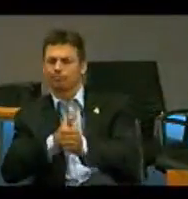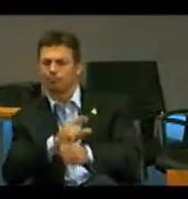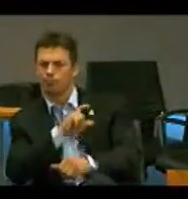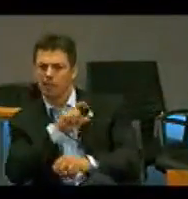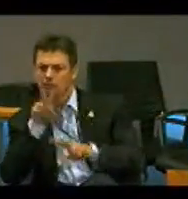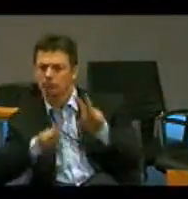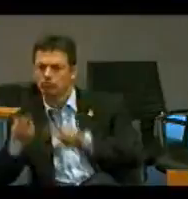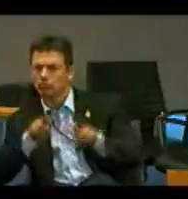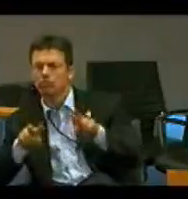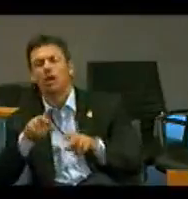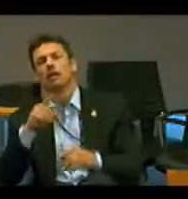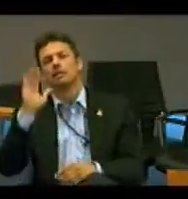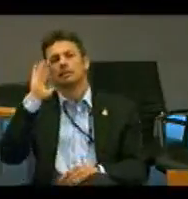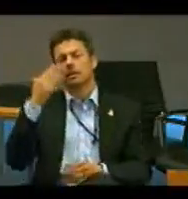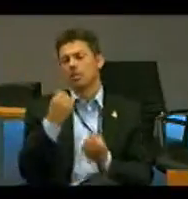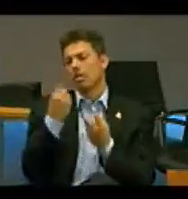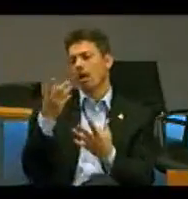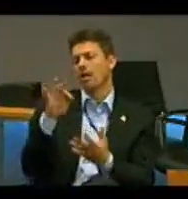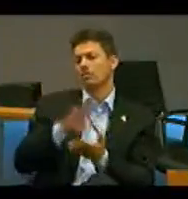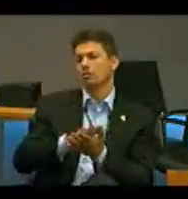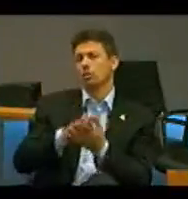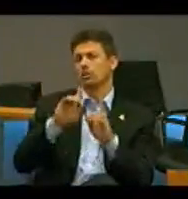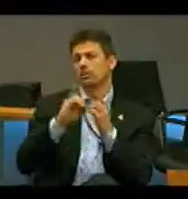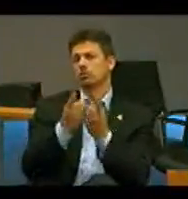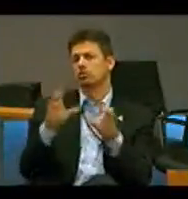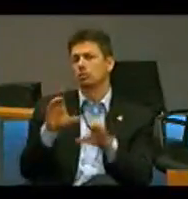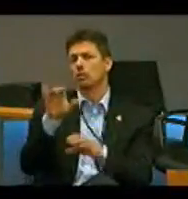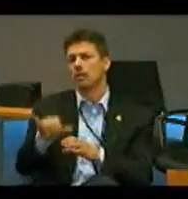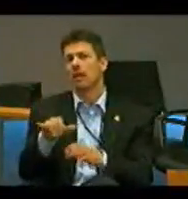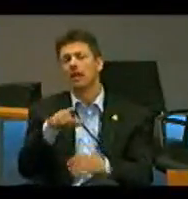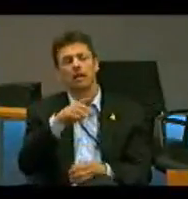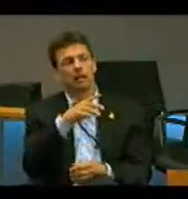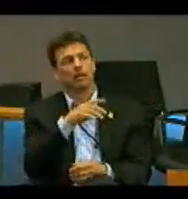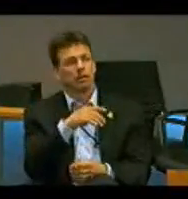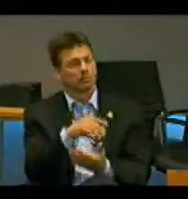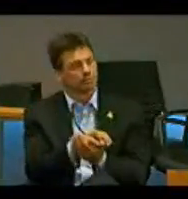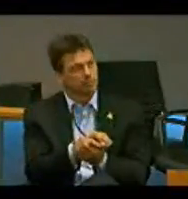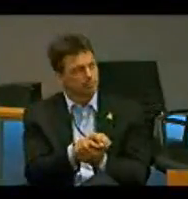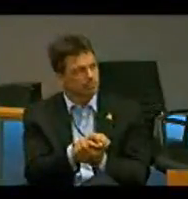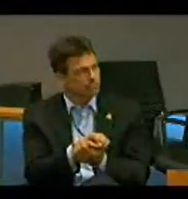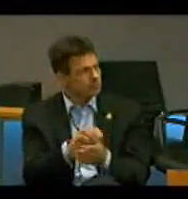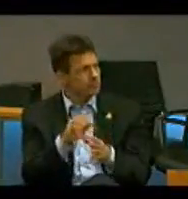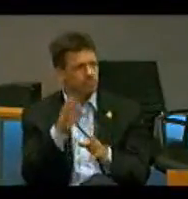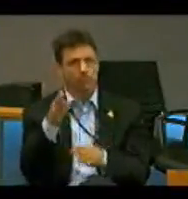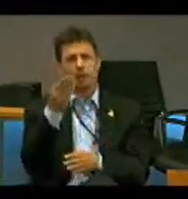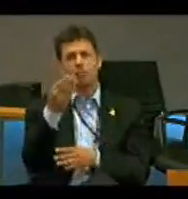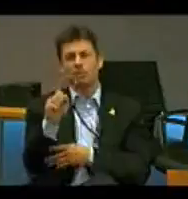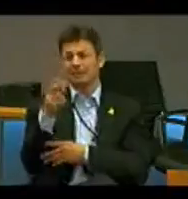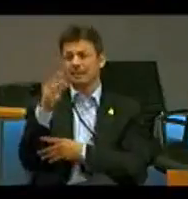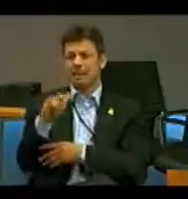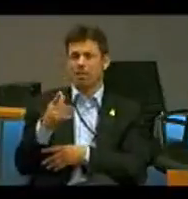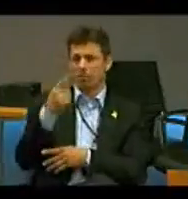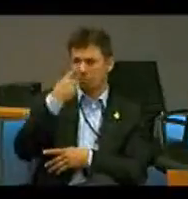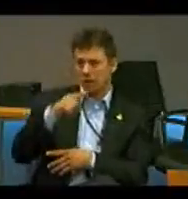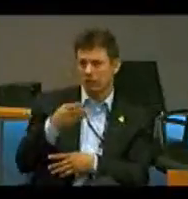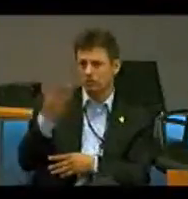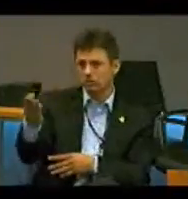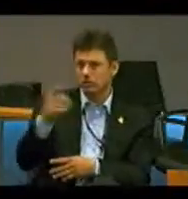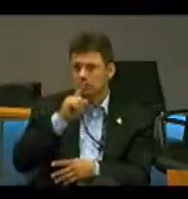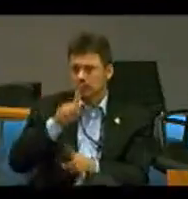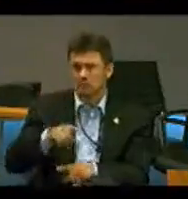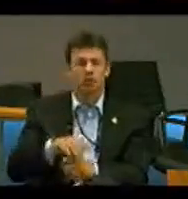seems that a number of school districts are doing just that. I have a question, I think, for Mr. Scanlon. Should we give Ms. Hill a chance to respond?